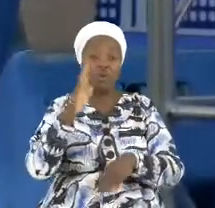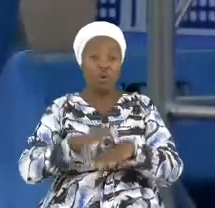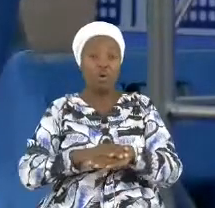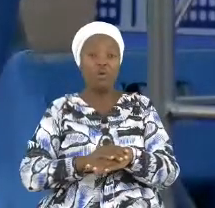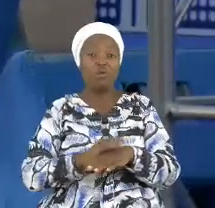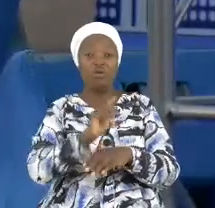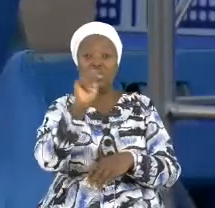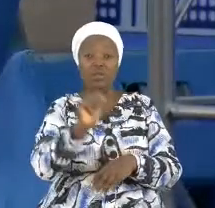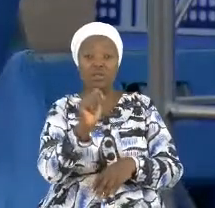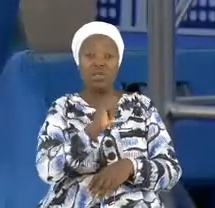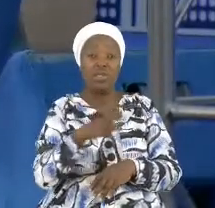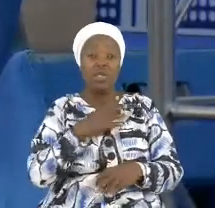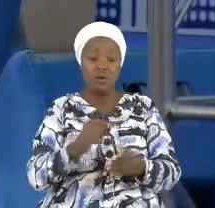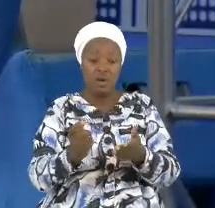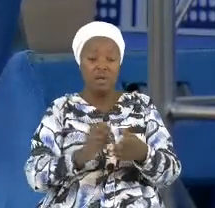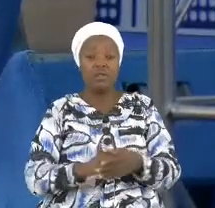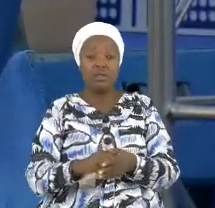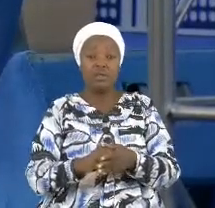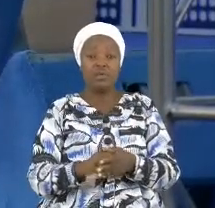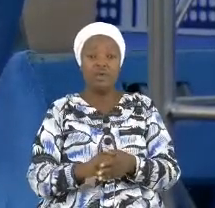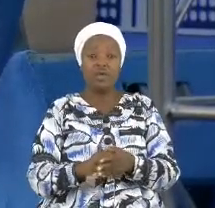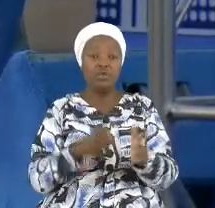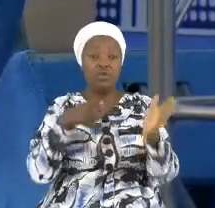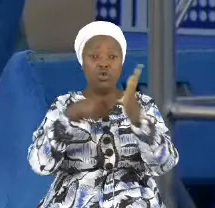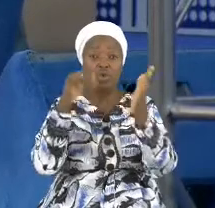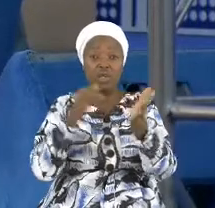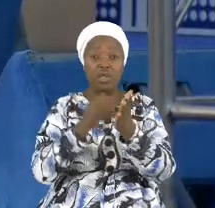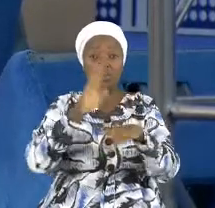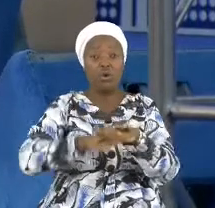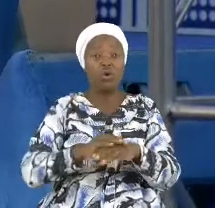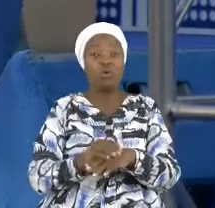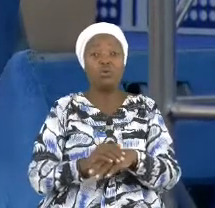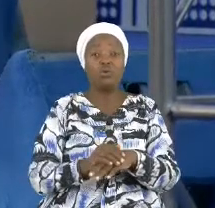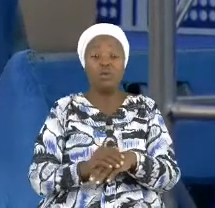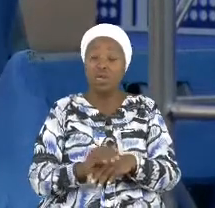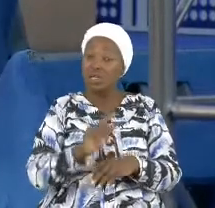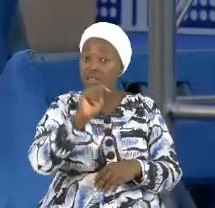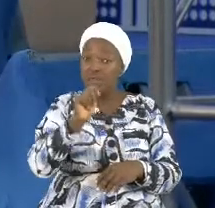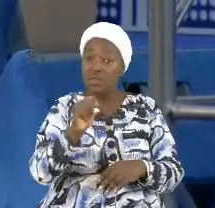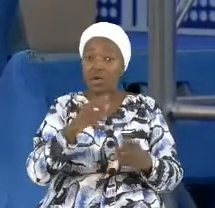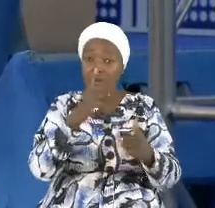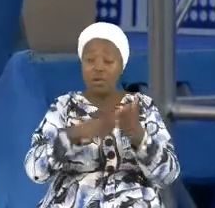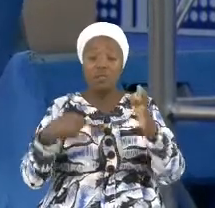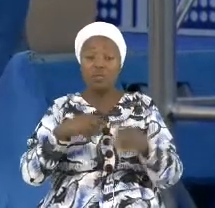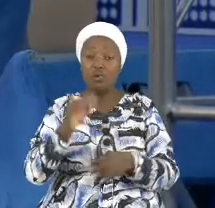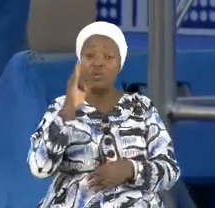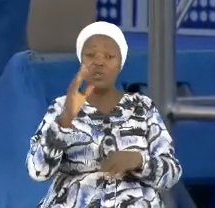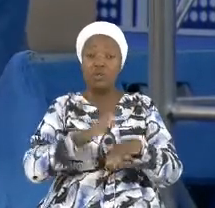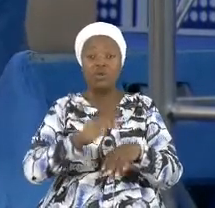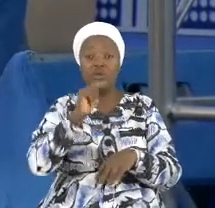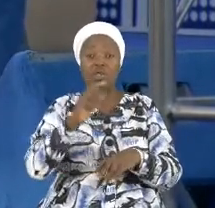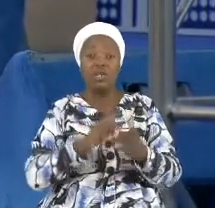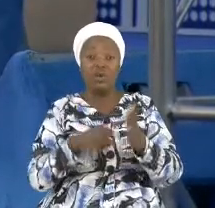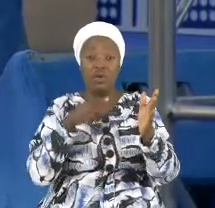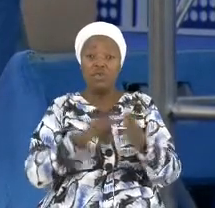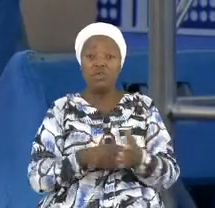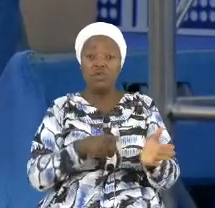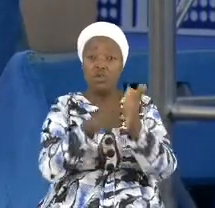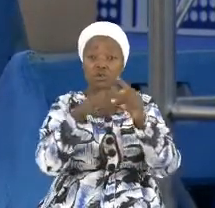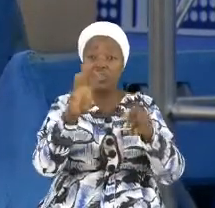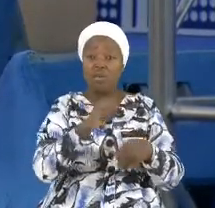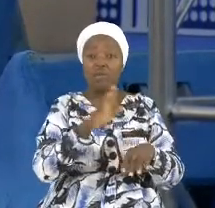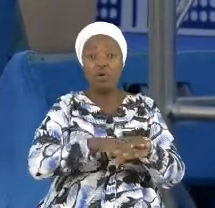on Tuesday. What we preach on Tuesday, they relay on Wednesday, up to the end of the